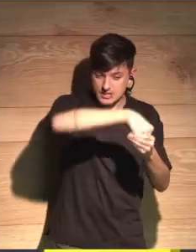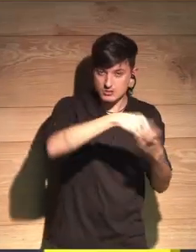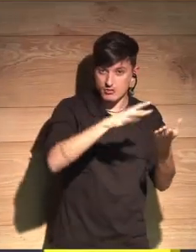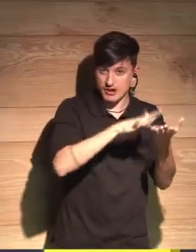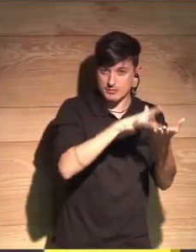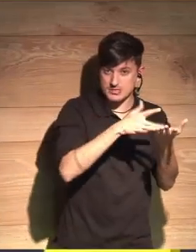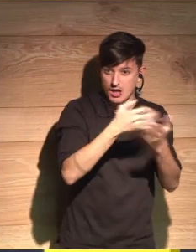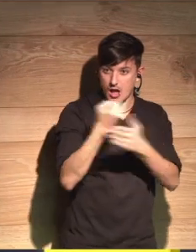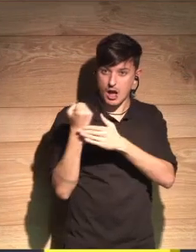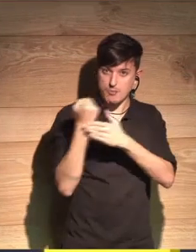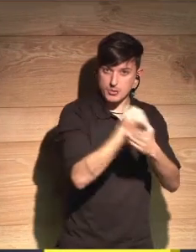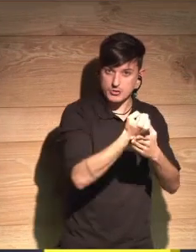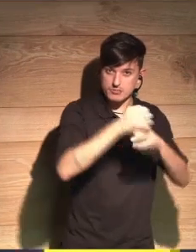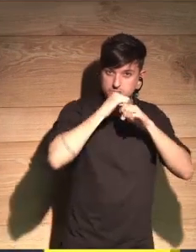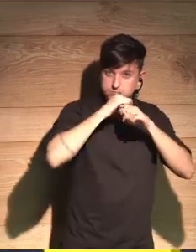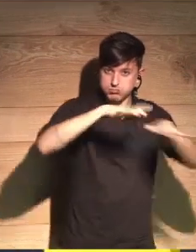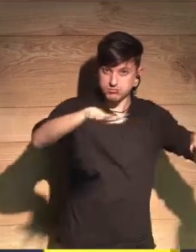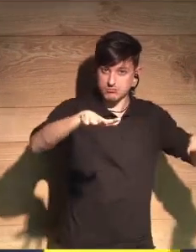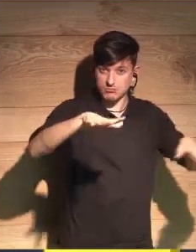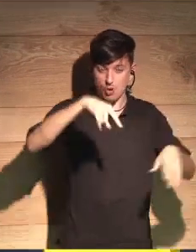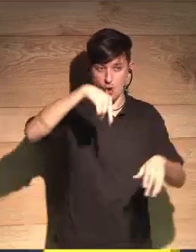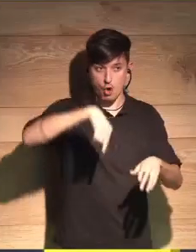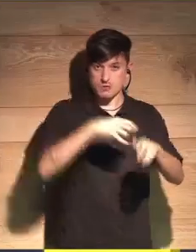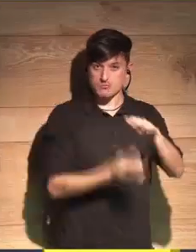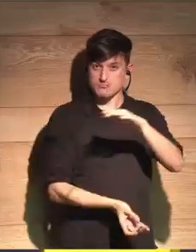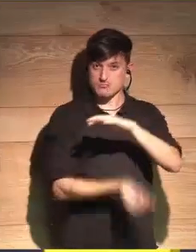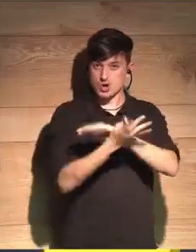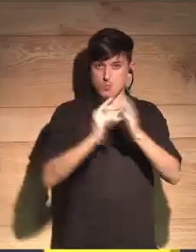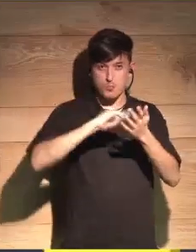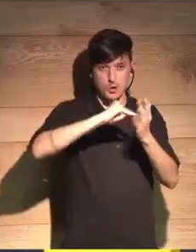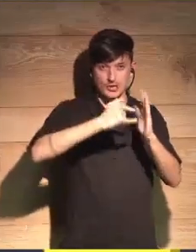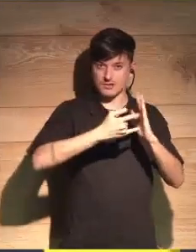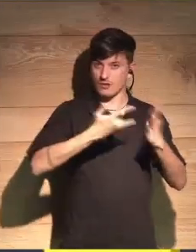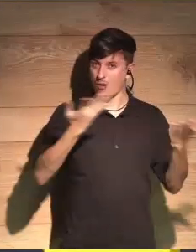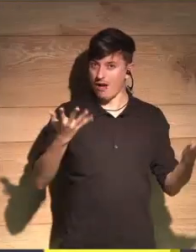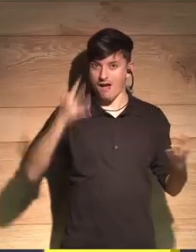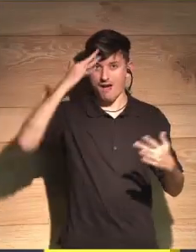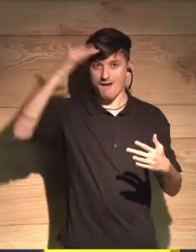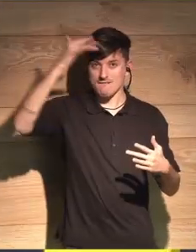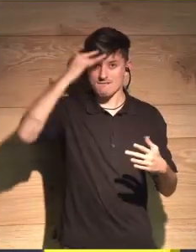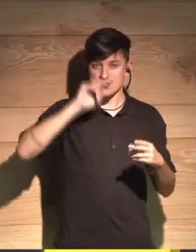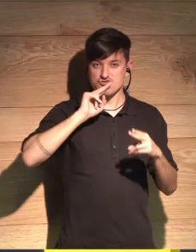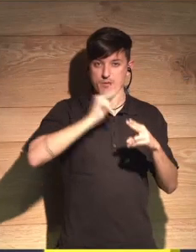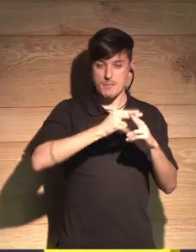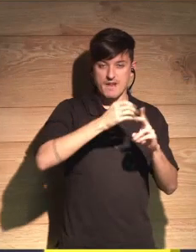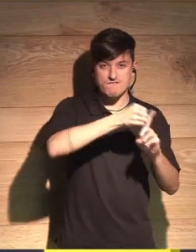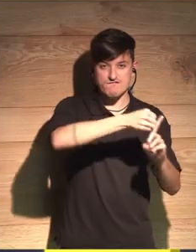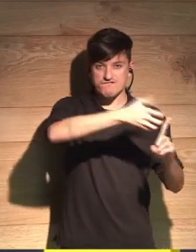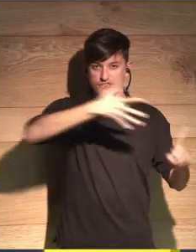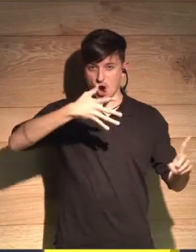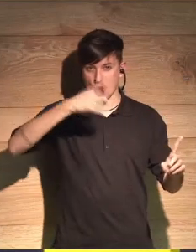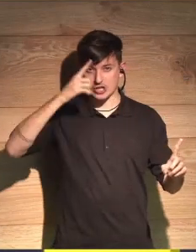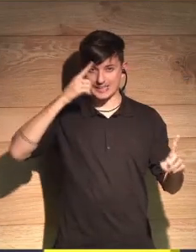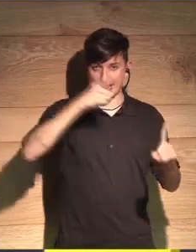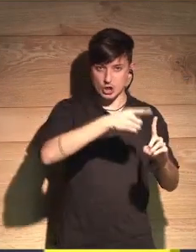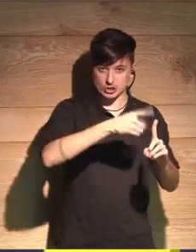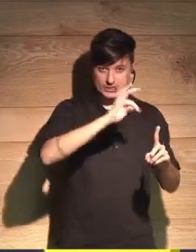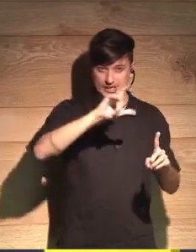our magazine. And today especially we have a project that we did with a lot